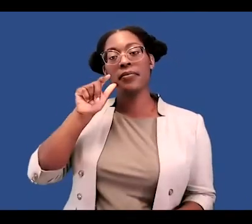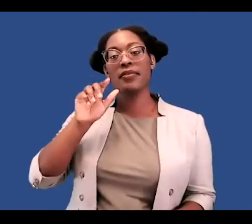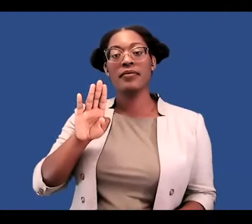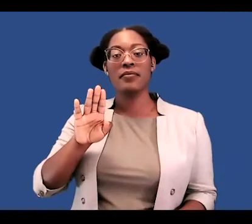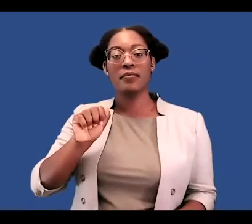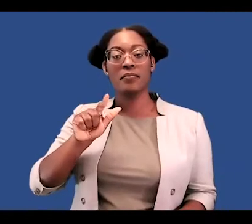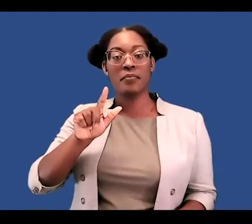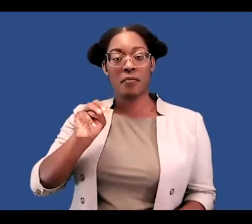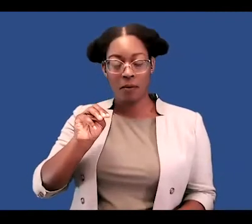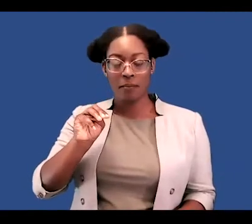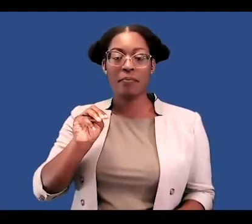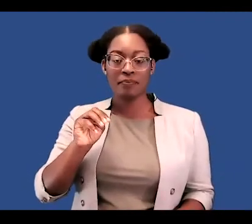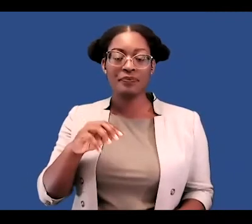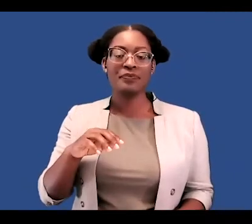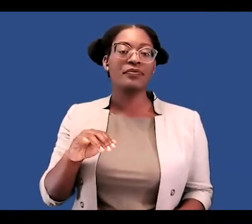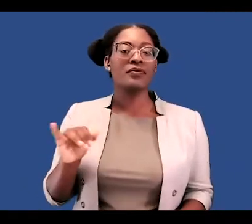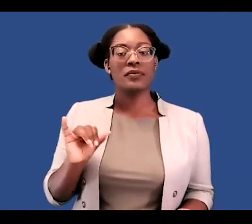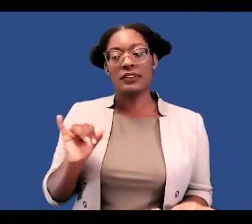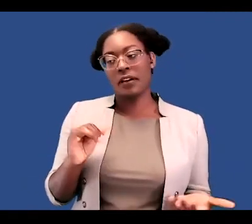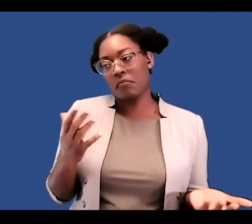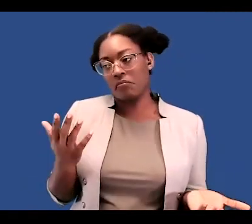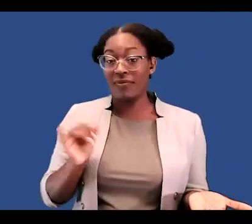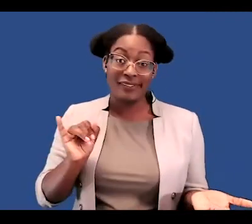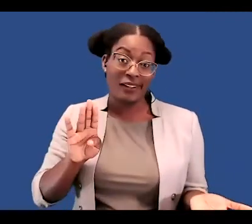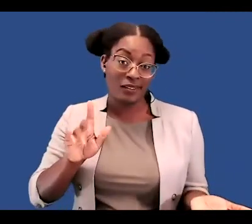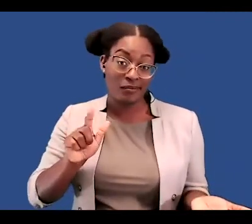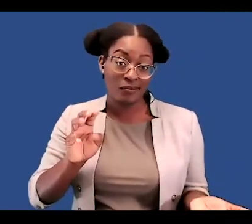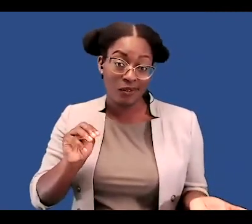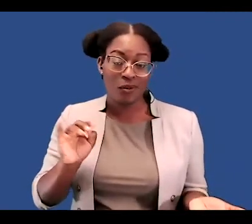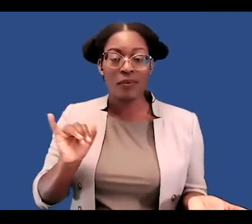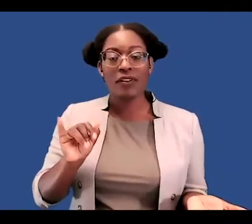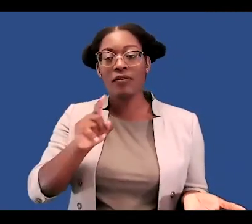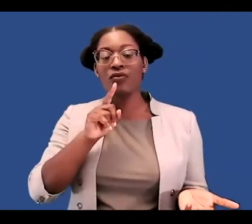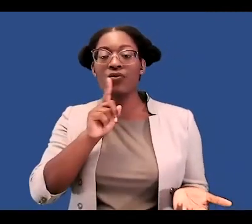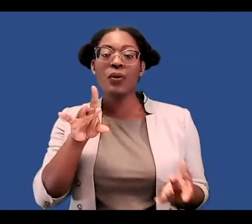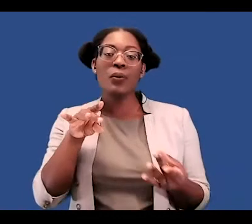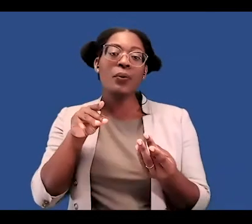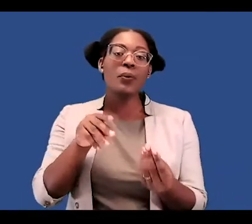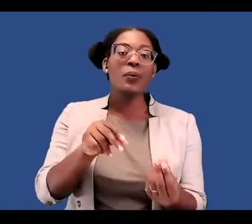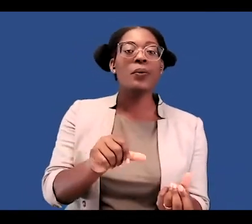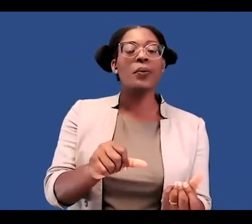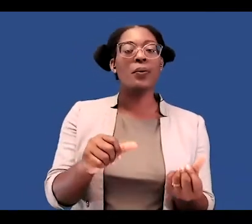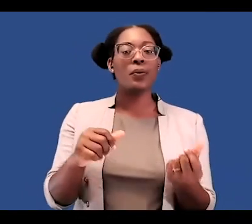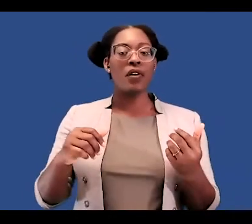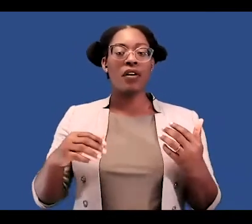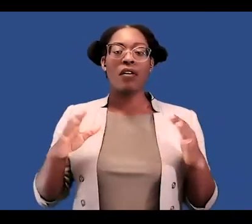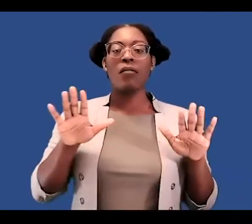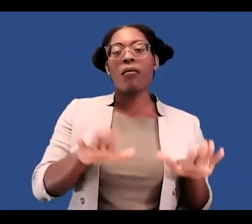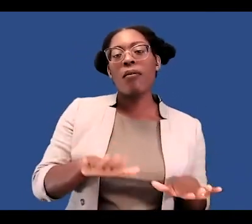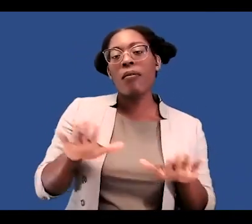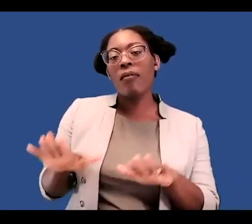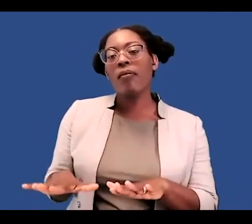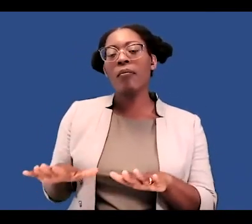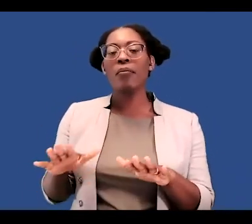pretty much like its name is like a balm, like a soothing herb,